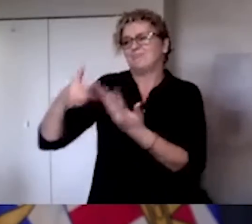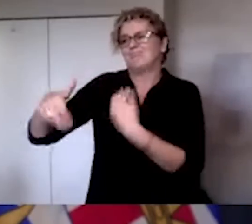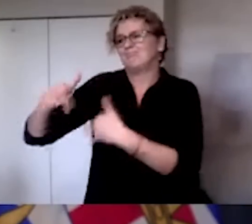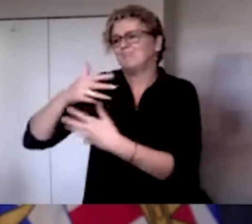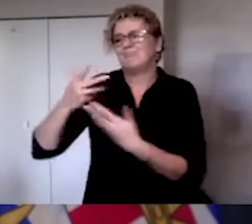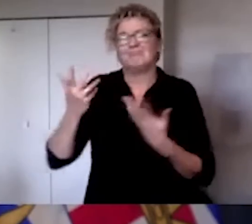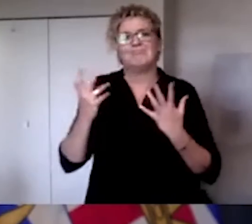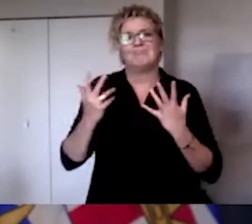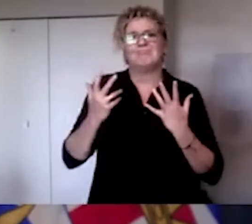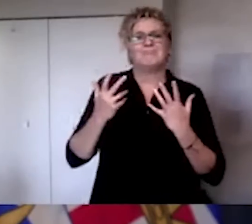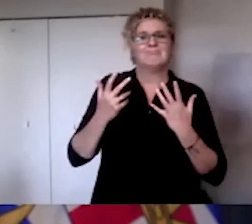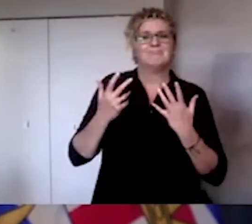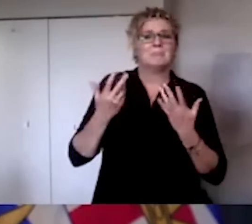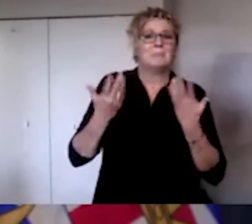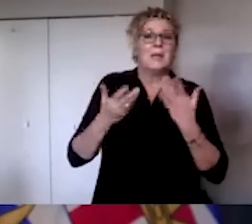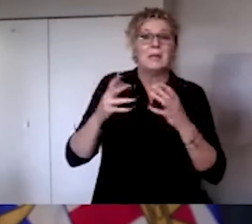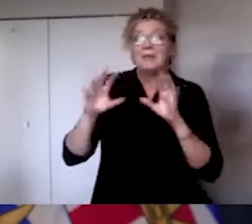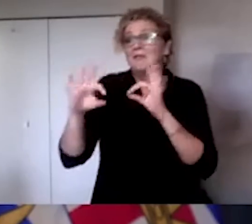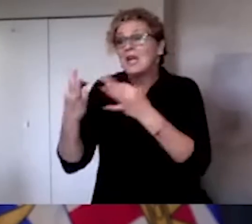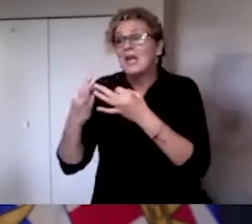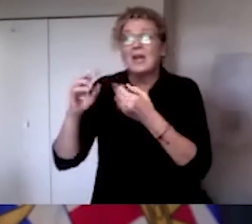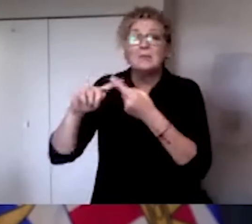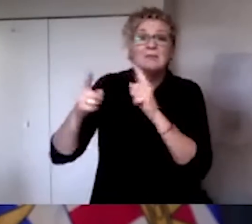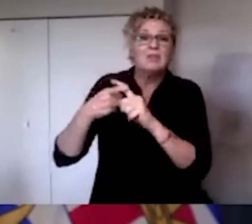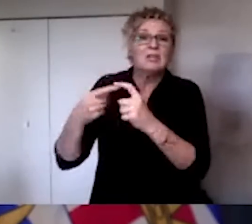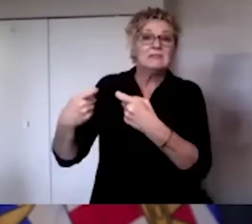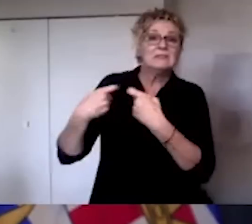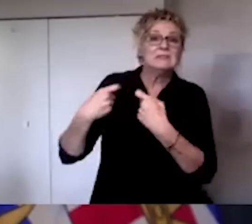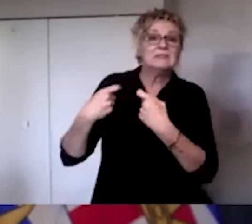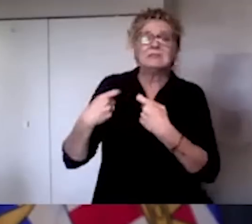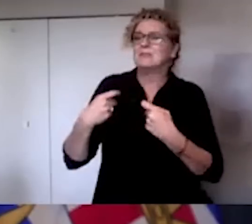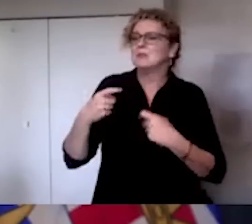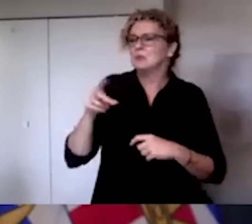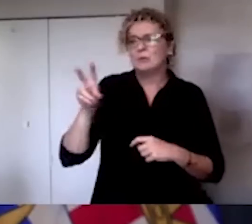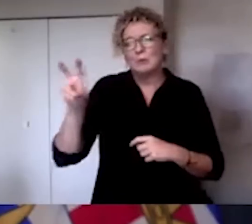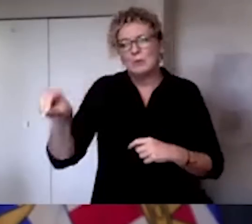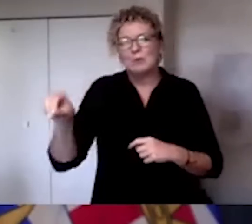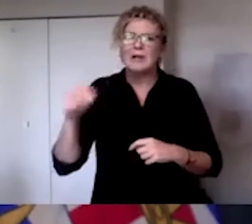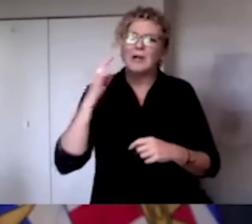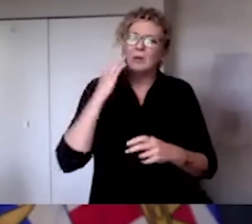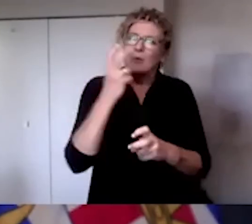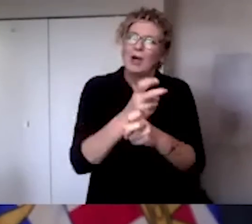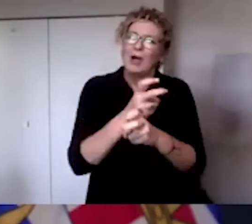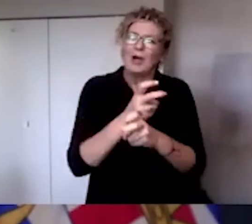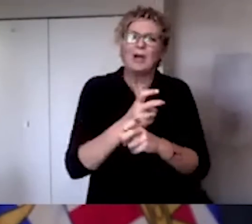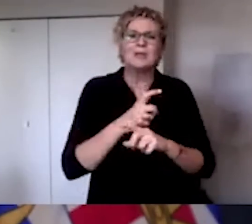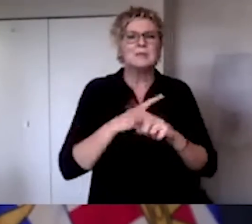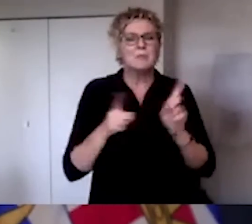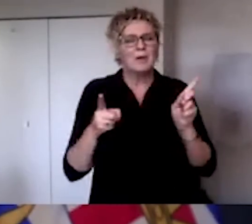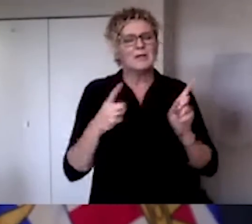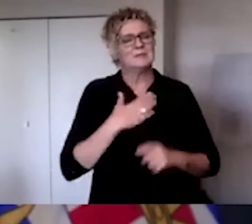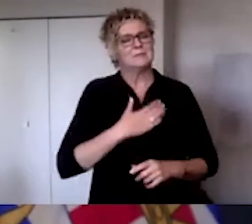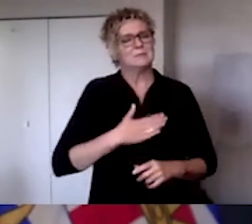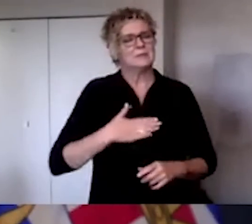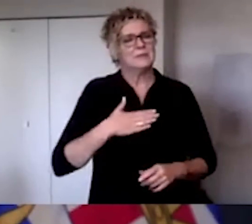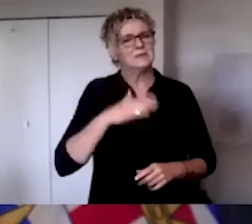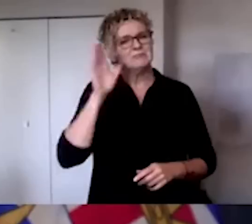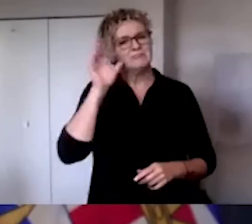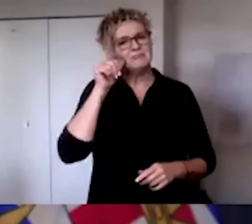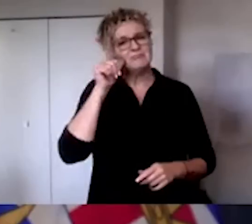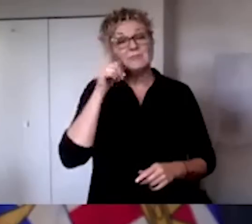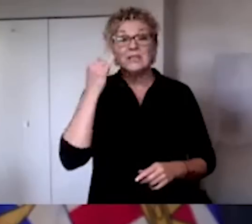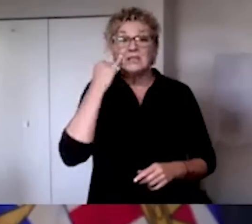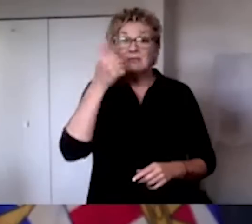part. We need to appreciate these shared successes and use that to energize each other in the months